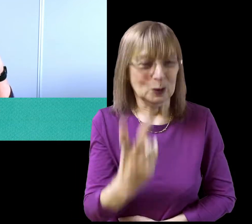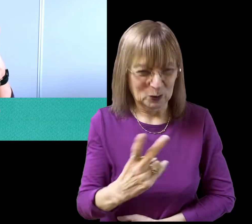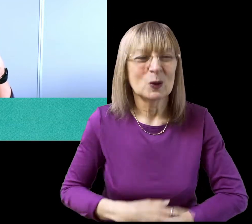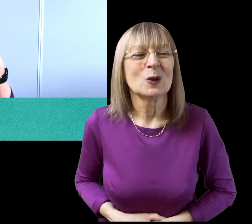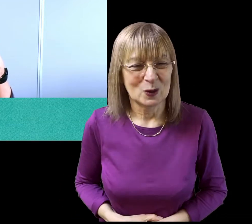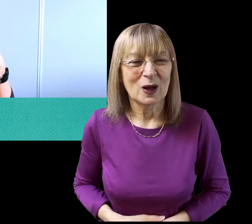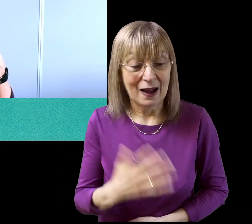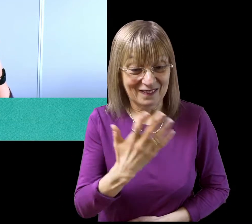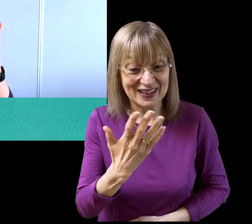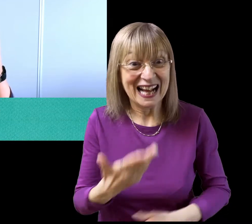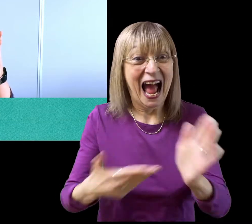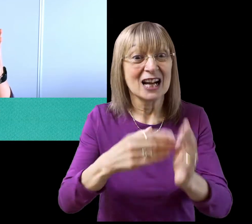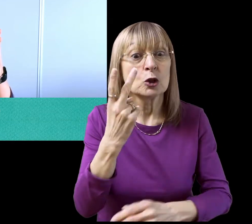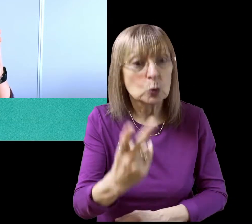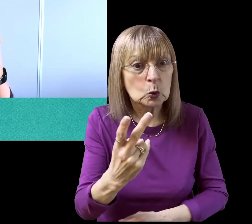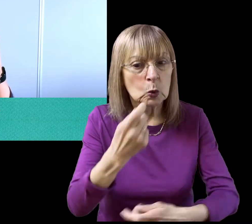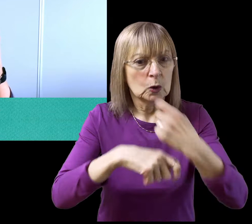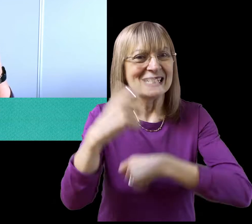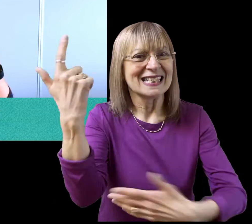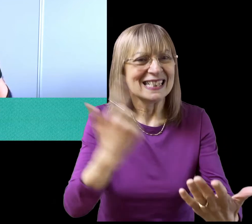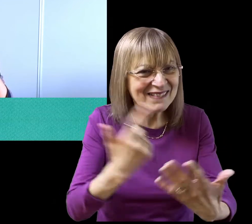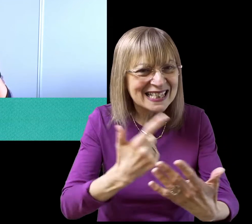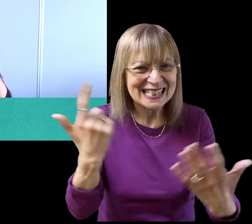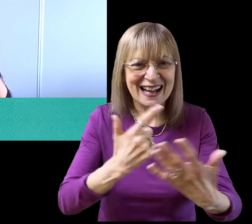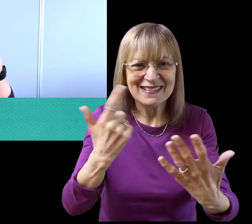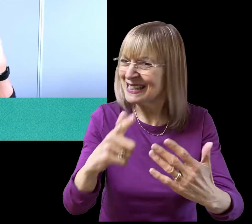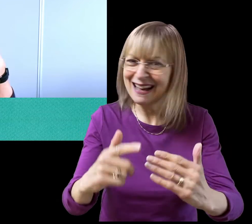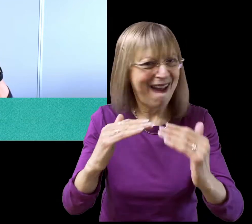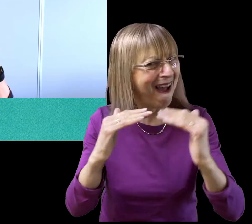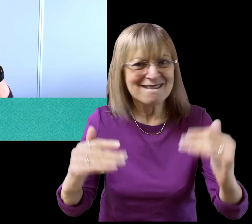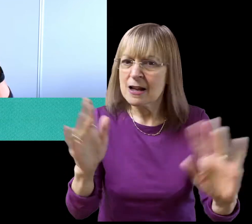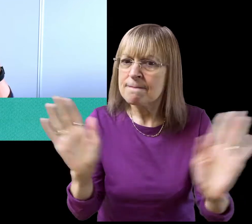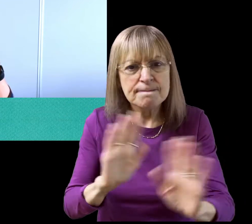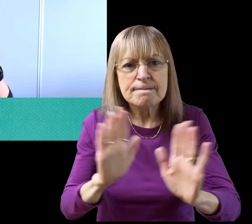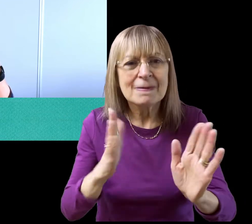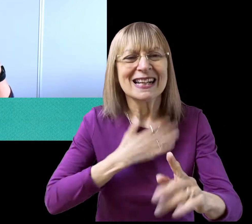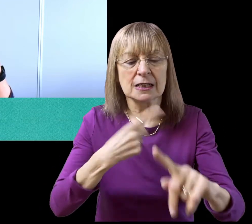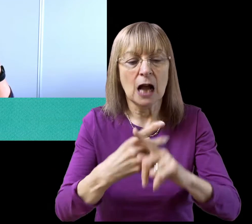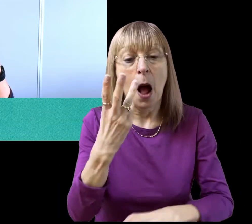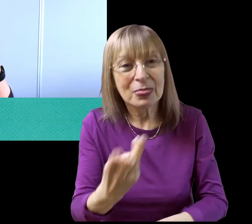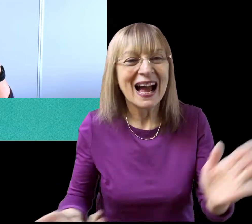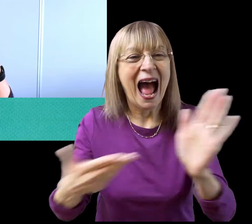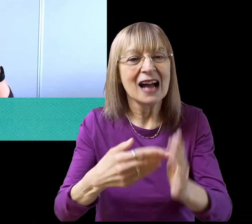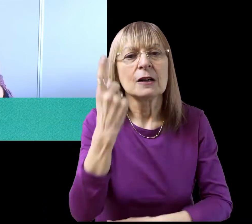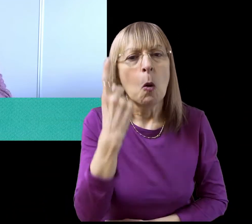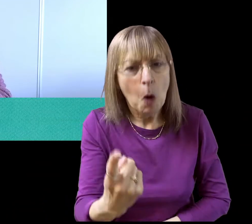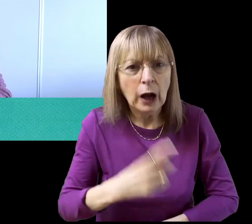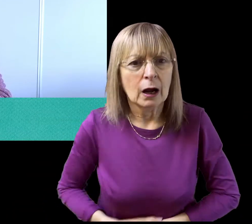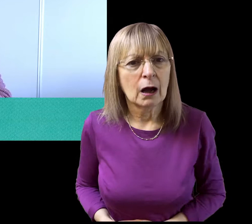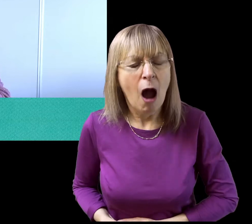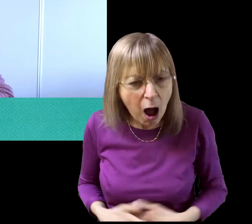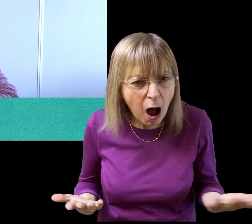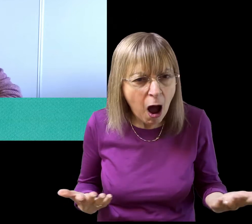and 2, 17. 17's not even. We've got a triple plus 1. Goodness me, 3 17s. Well,